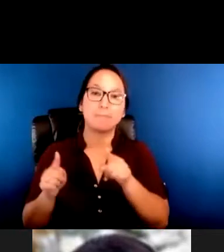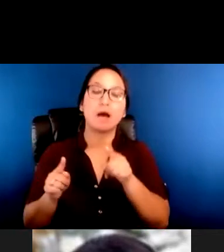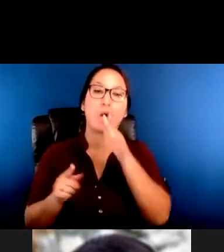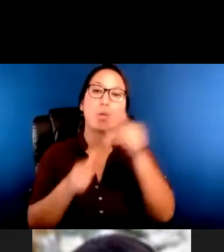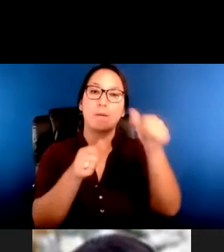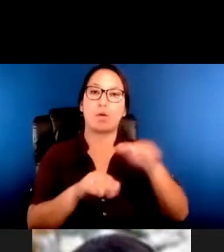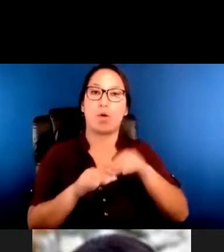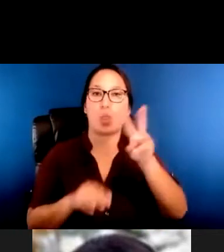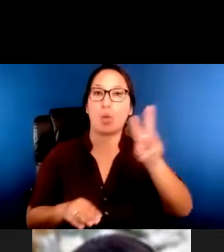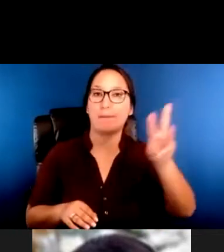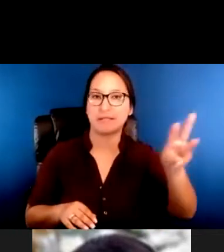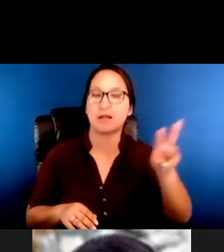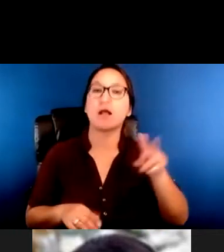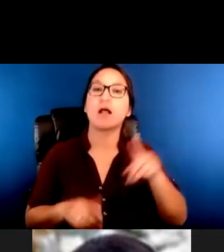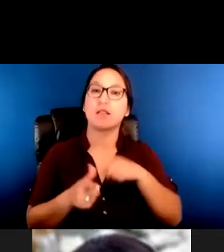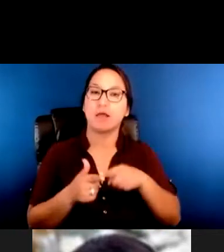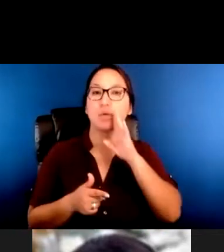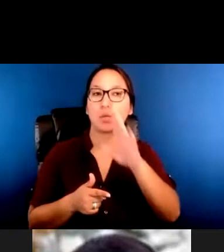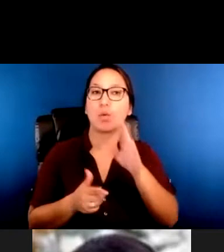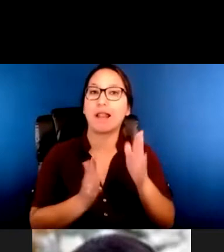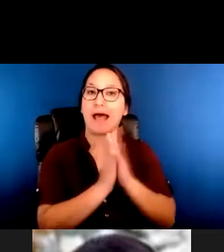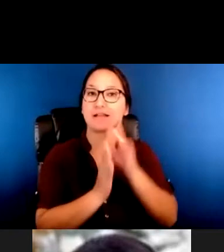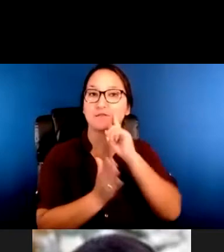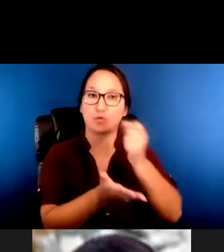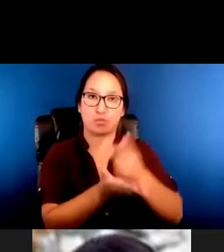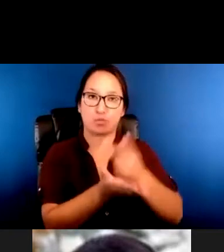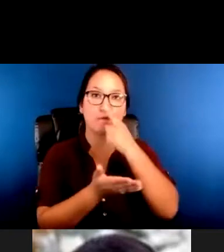website, and we'll seek approval for those items later.